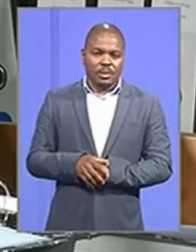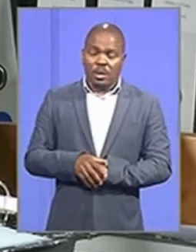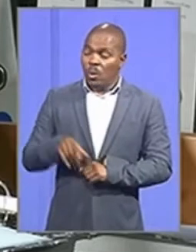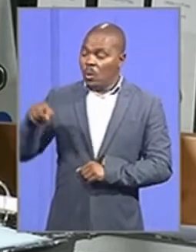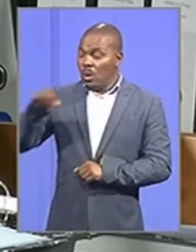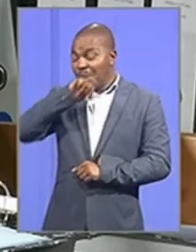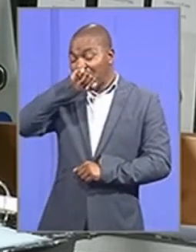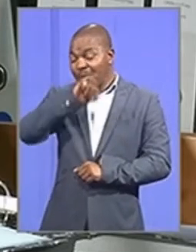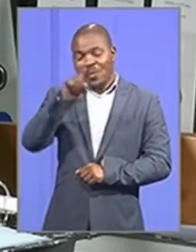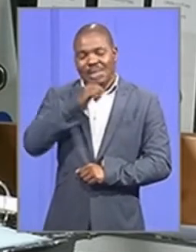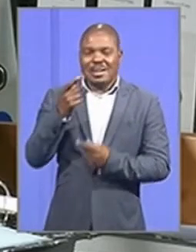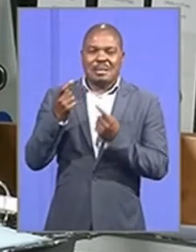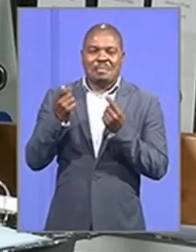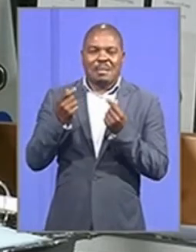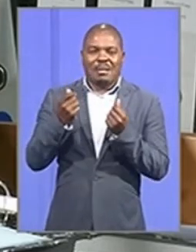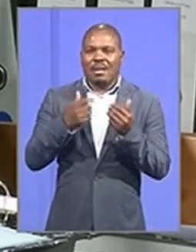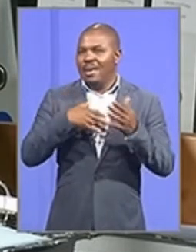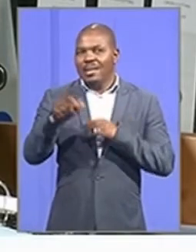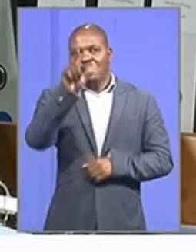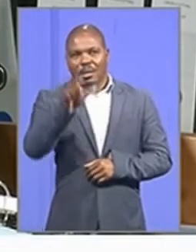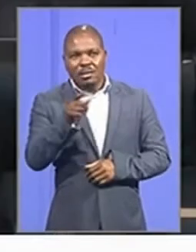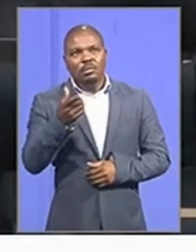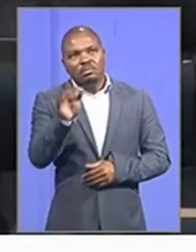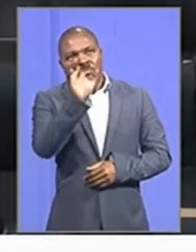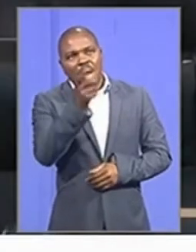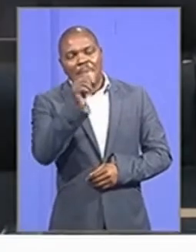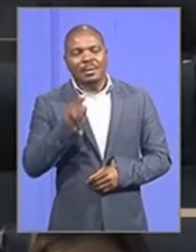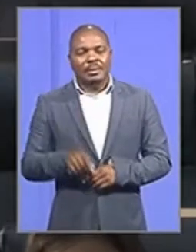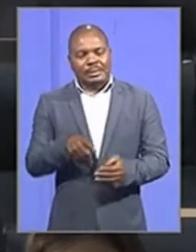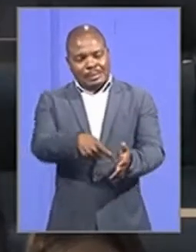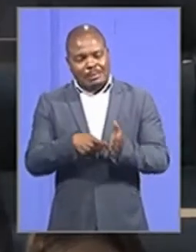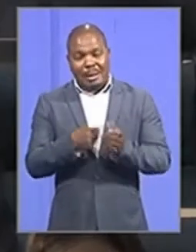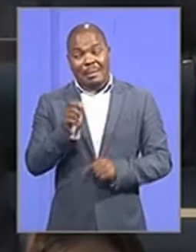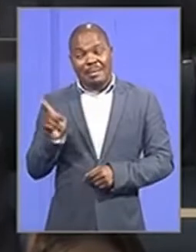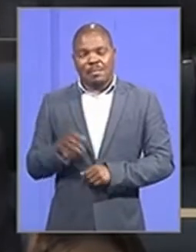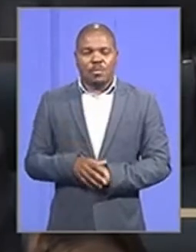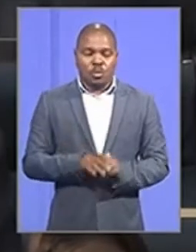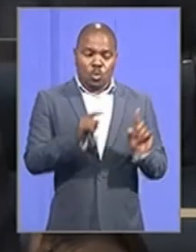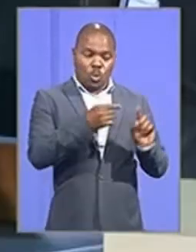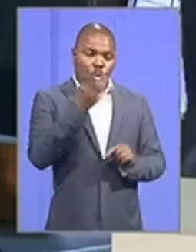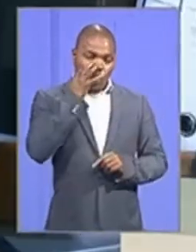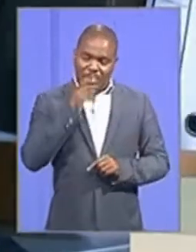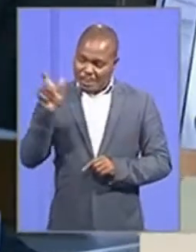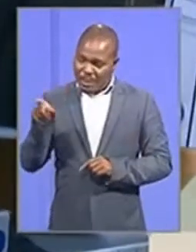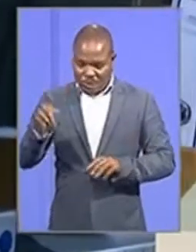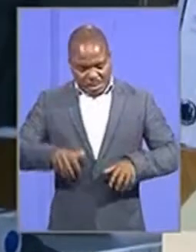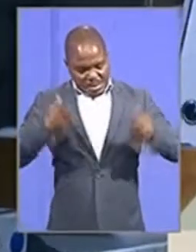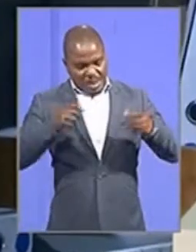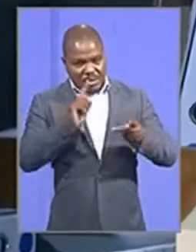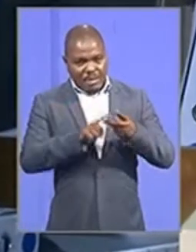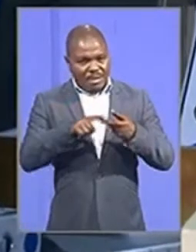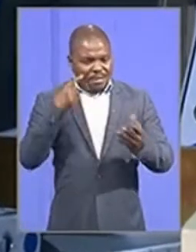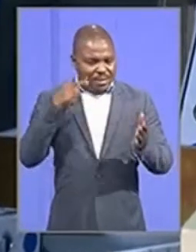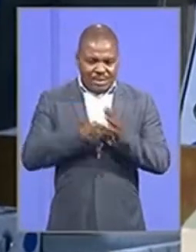from anyone and demands it. Gigaba o tlhalositse fa Mngoma e le mongwe yo o shakgetseng le gore bosupi ba gagwe bo ne bo